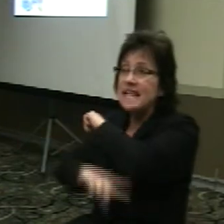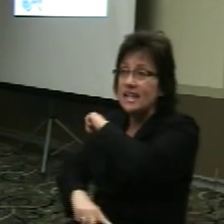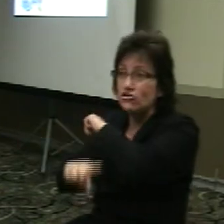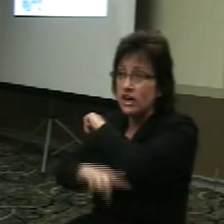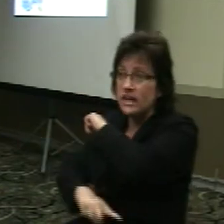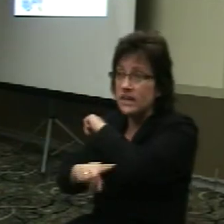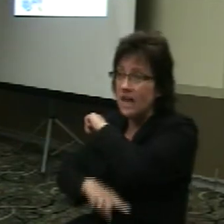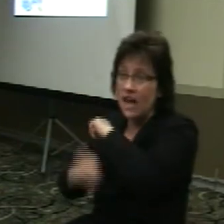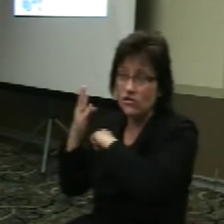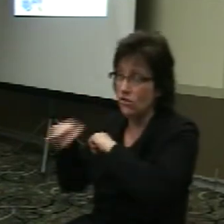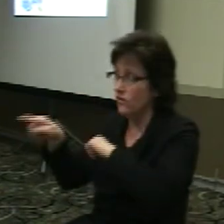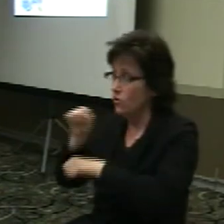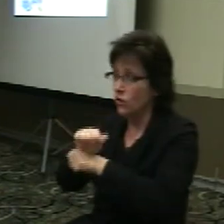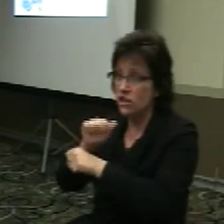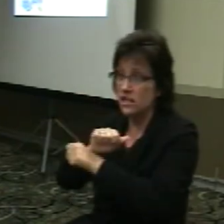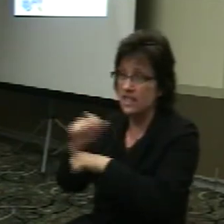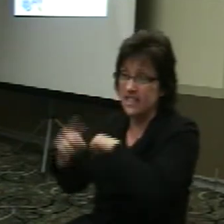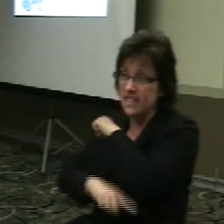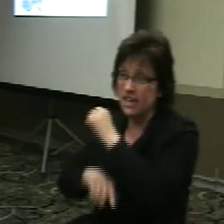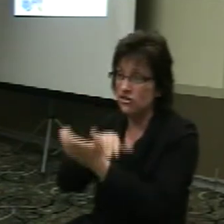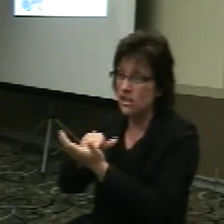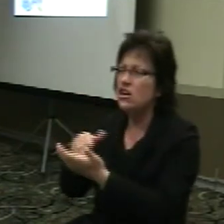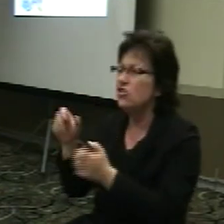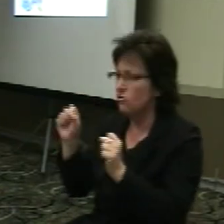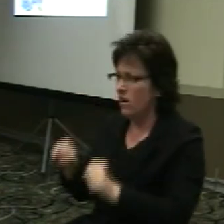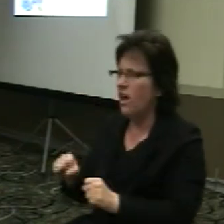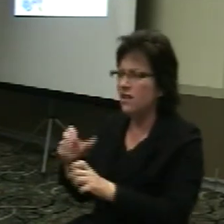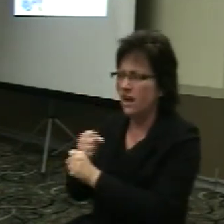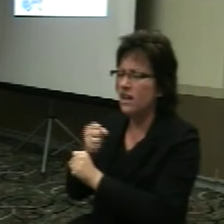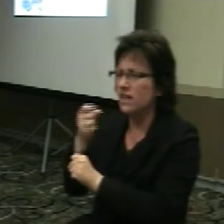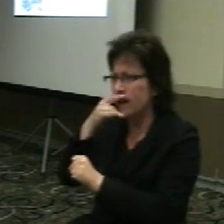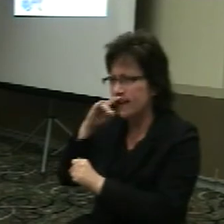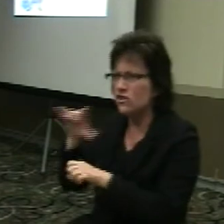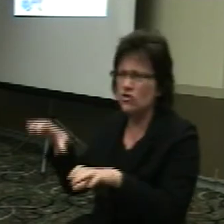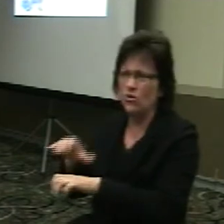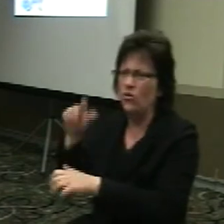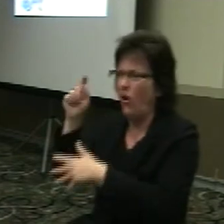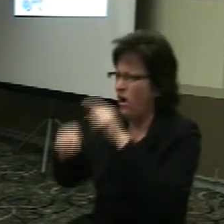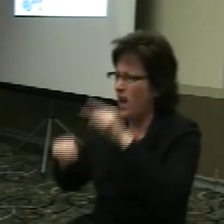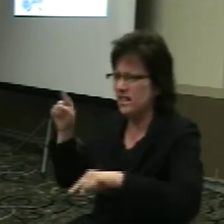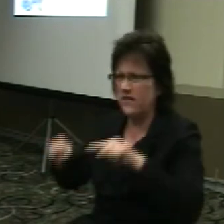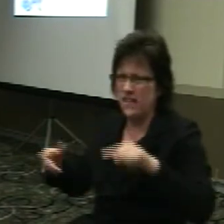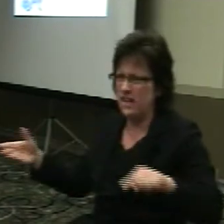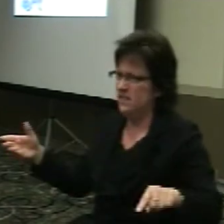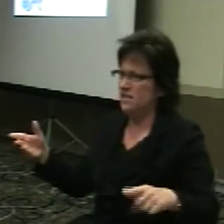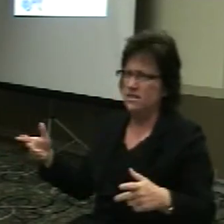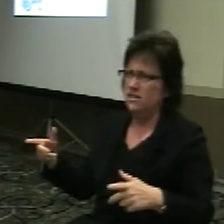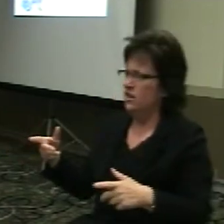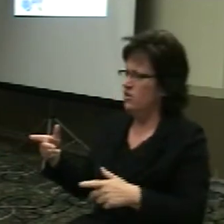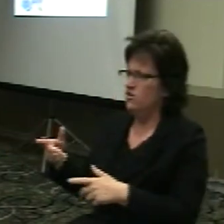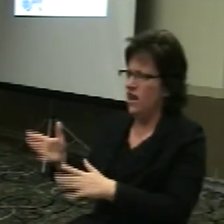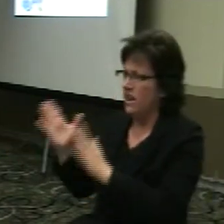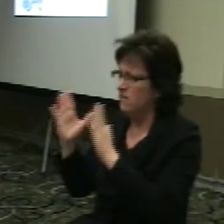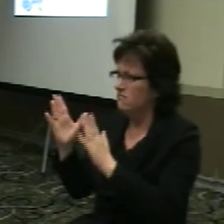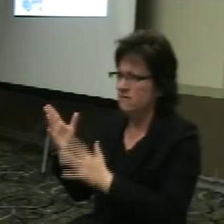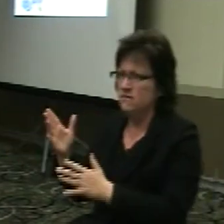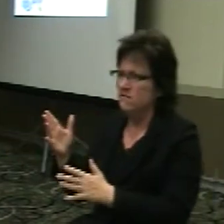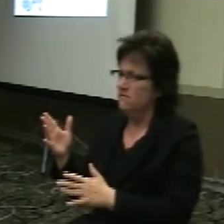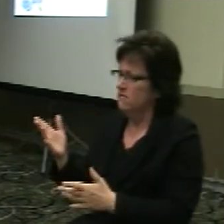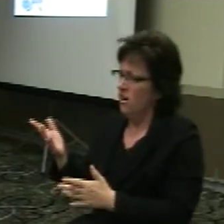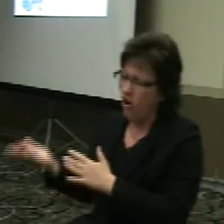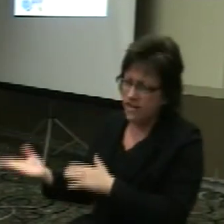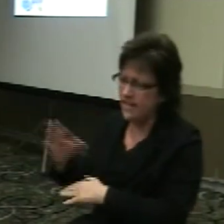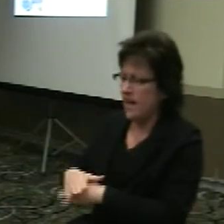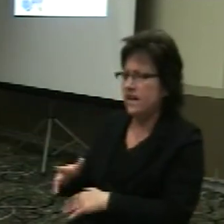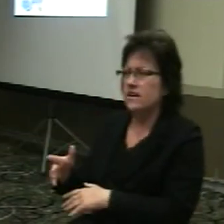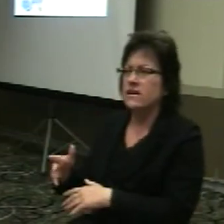but you can get kids to do all kinds of things in a detention center because you've got them, their heart, soul, you got everything. You got them all day long. And so you get